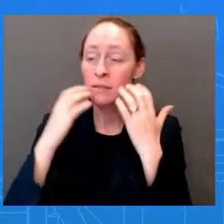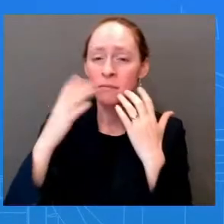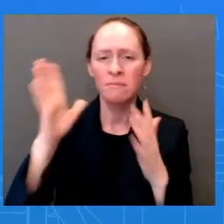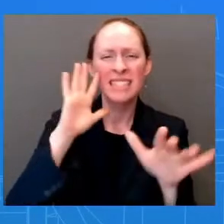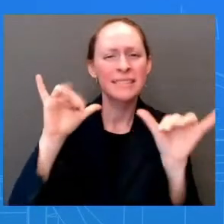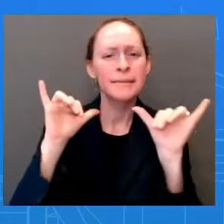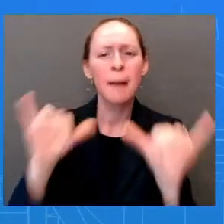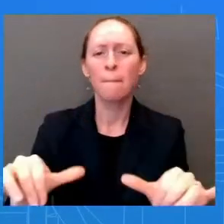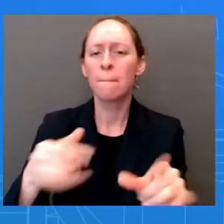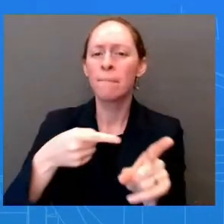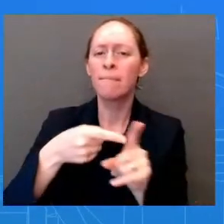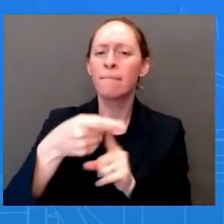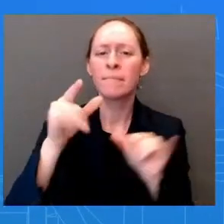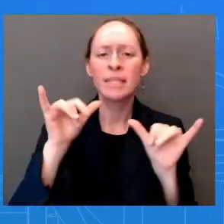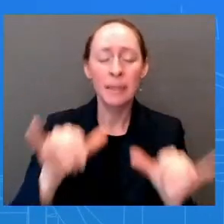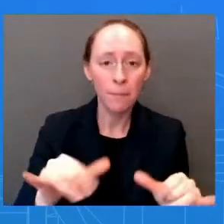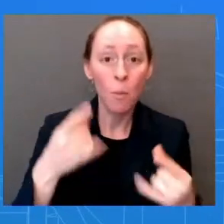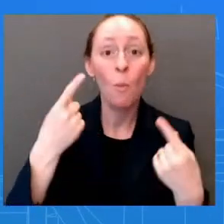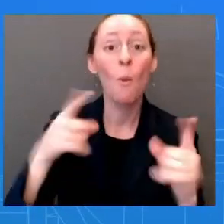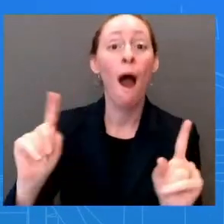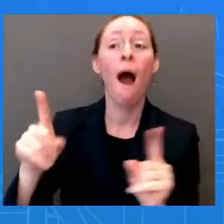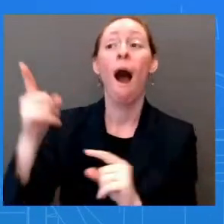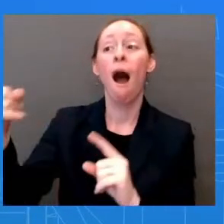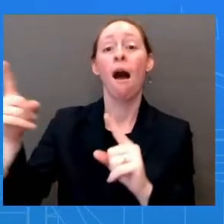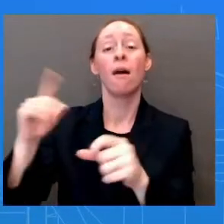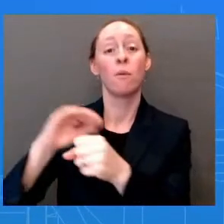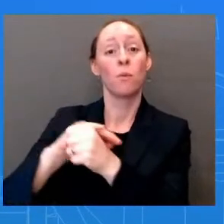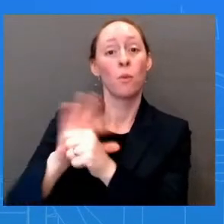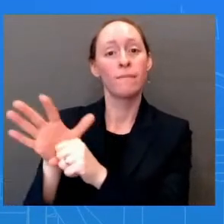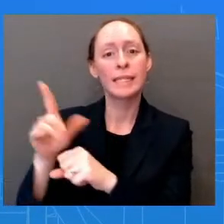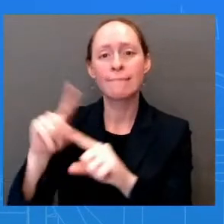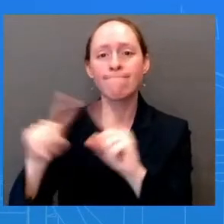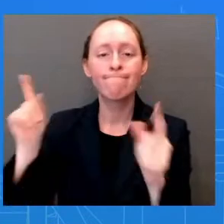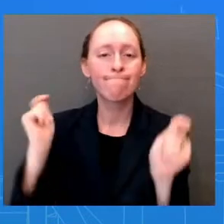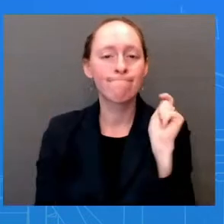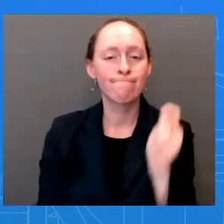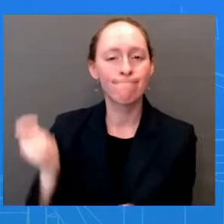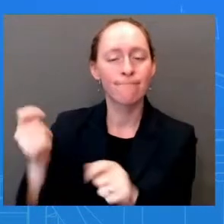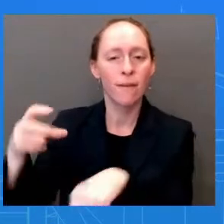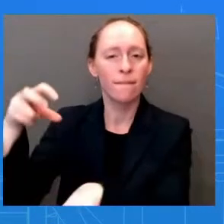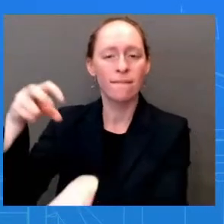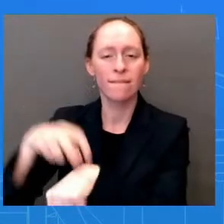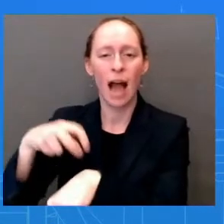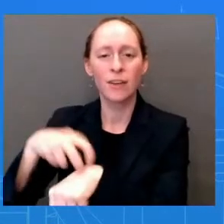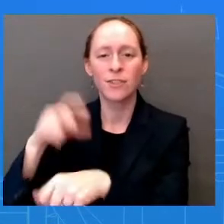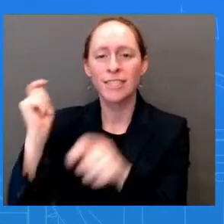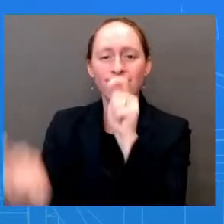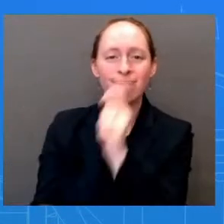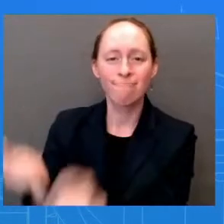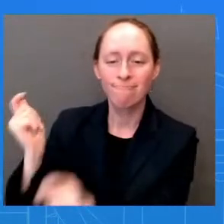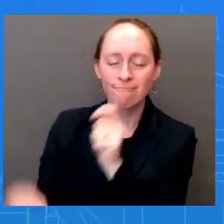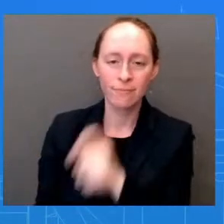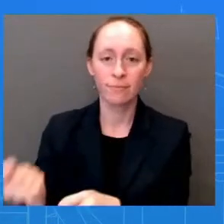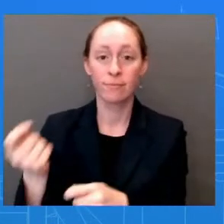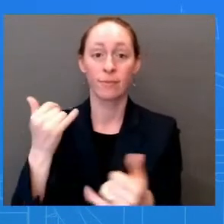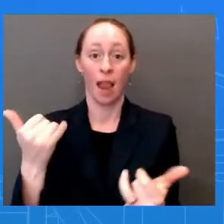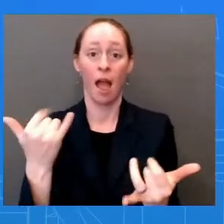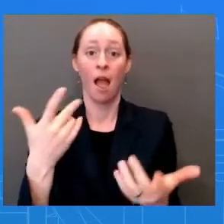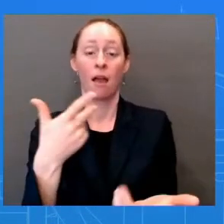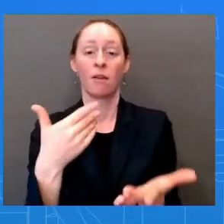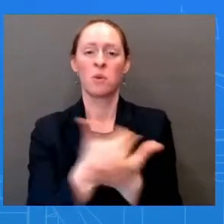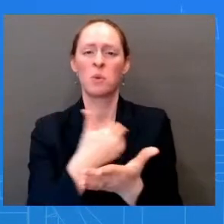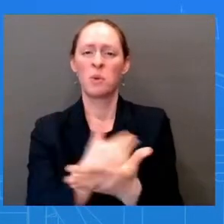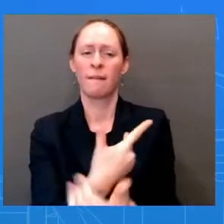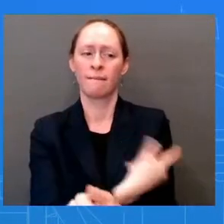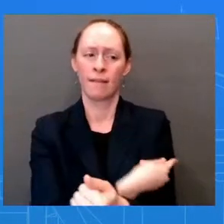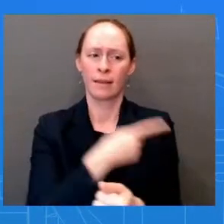For bivalent means there's two components. One is the ancestral original vaccine that we all got, and the other is the